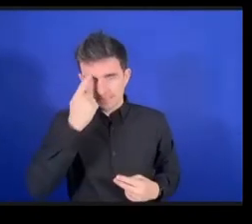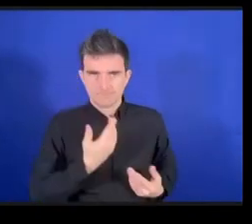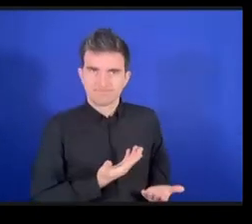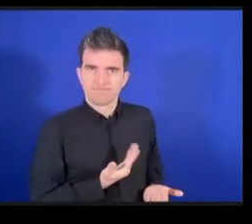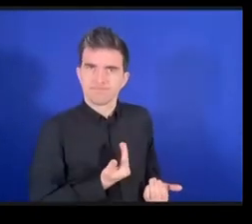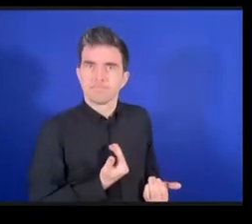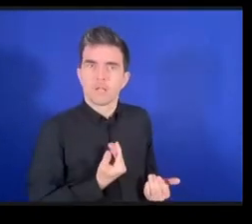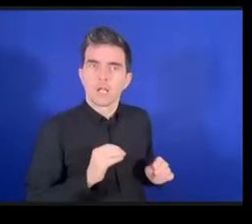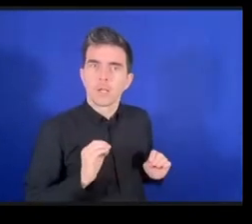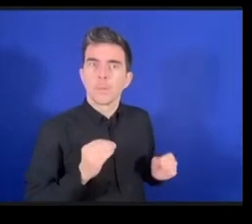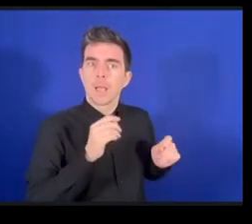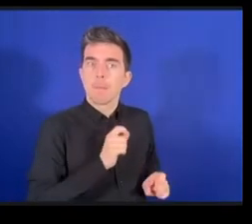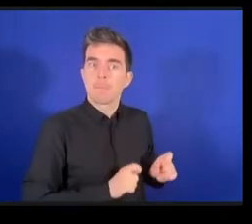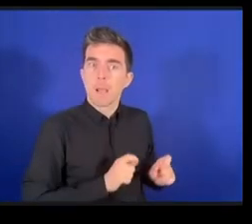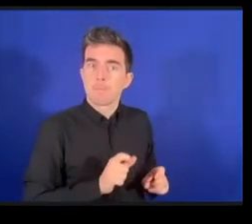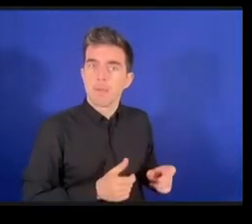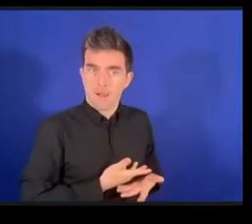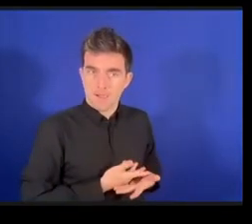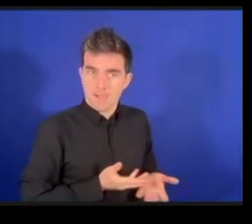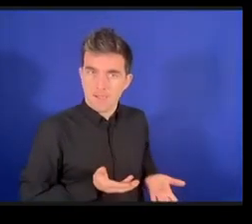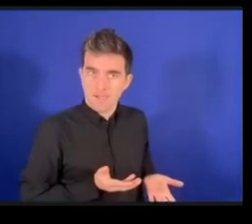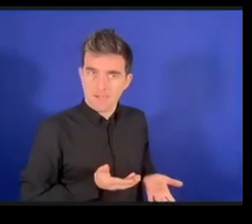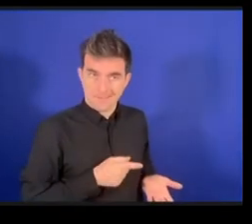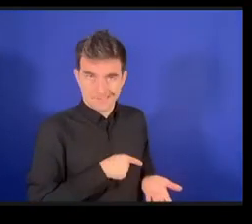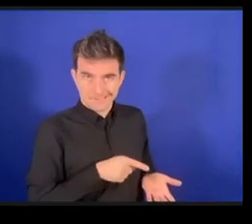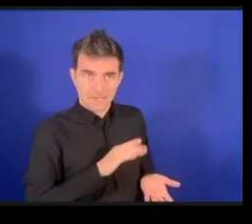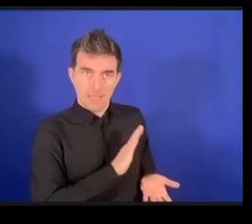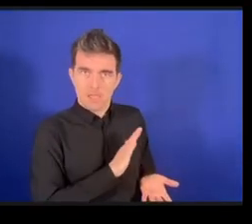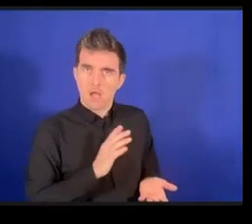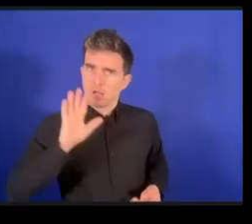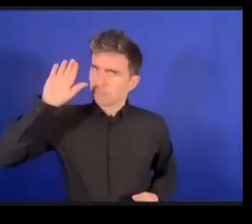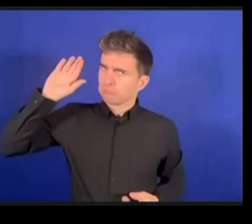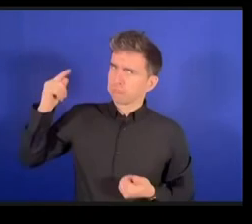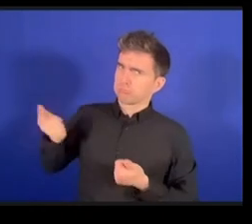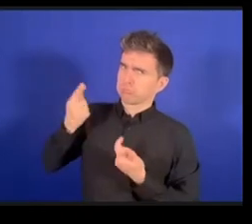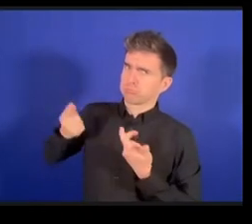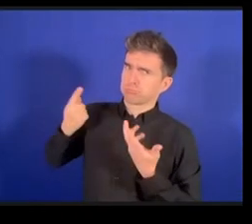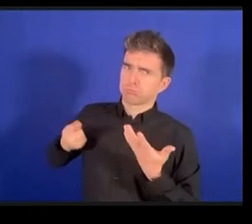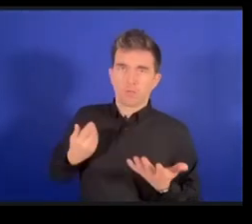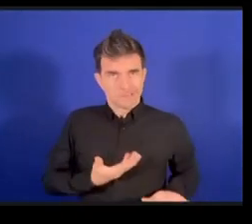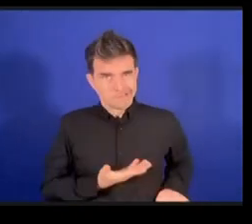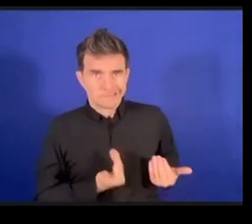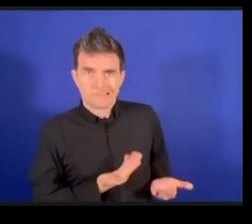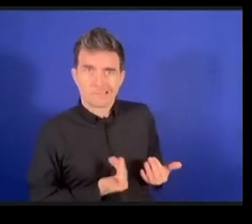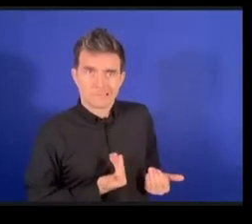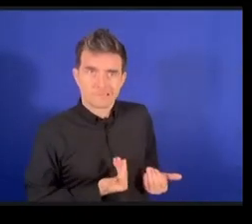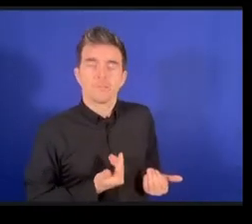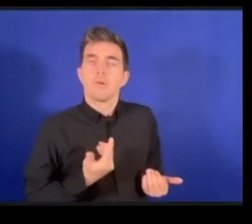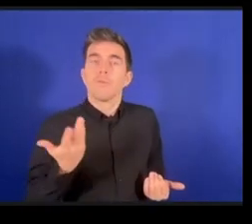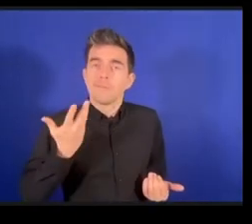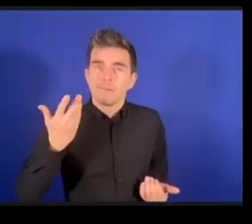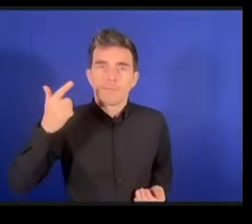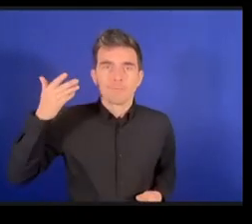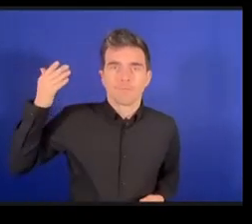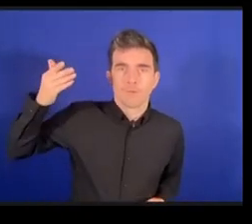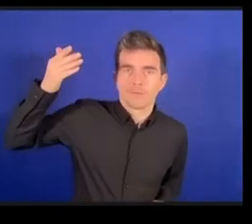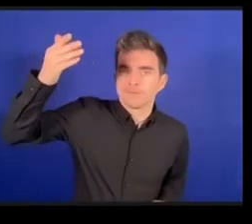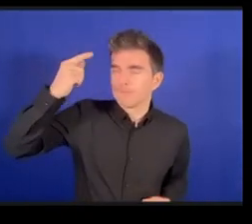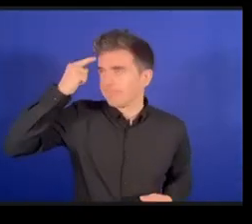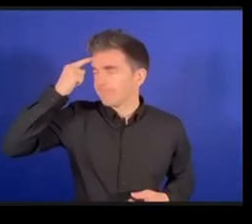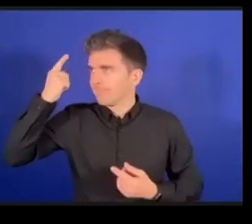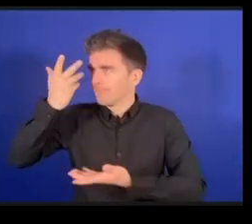are very critical as uh they are playing the key role in the shaping the